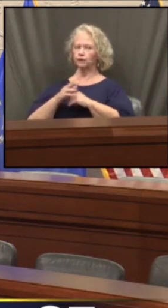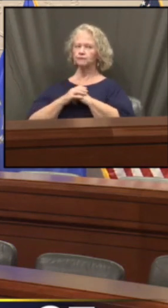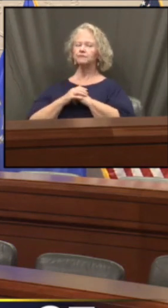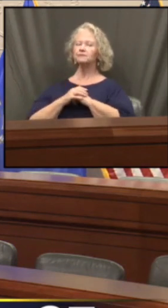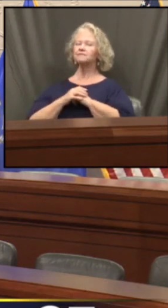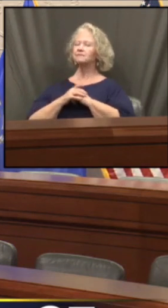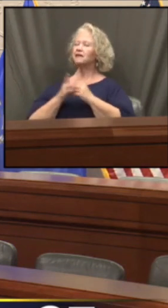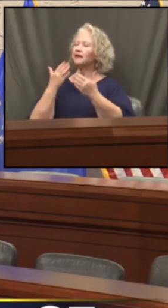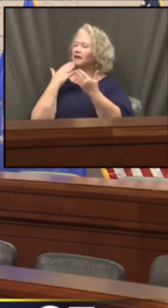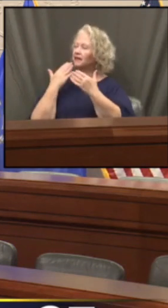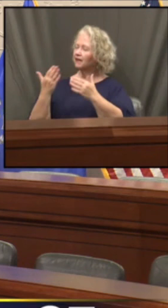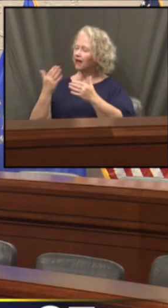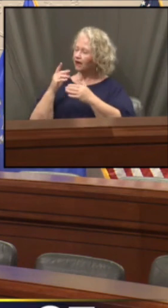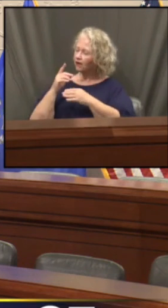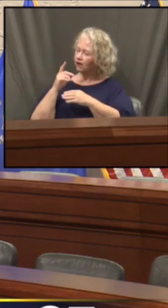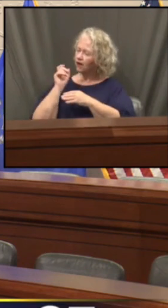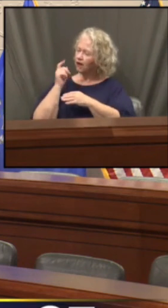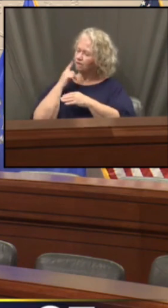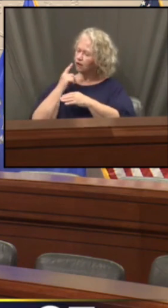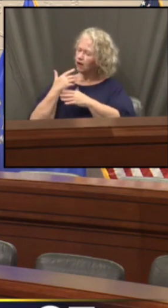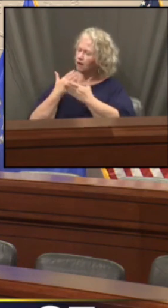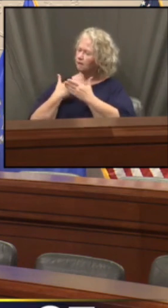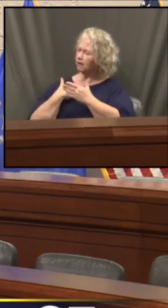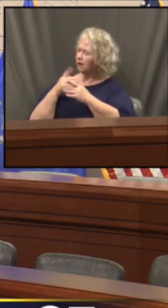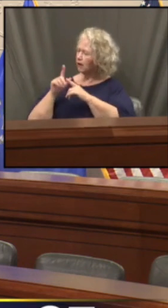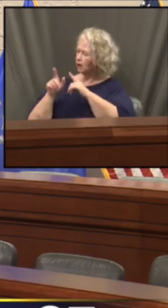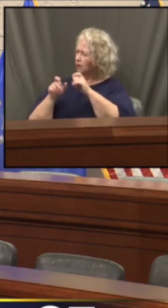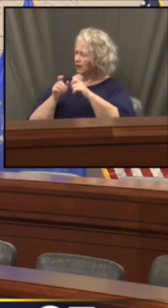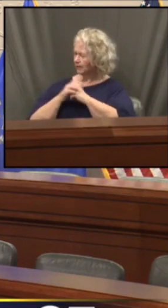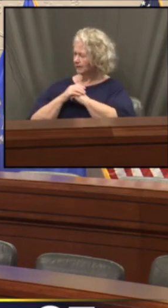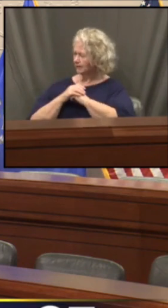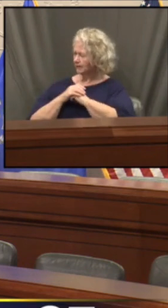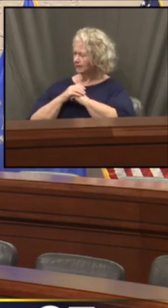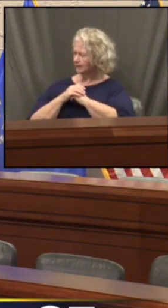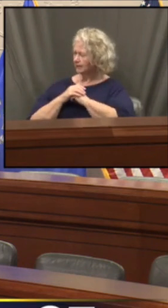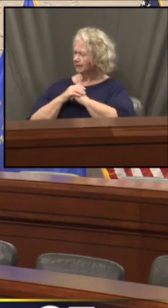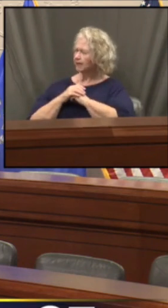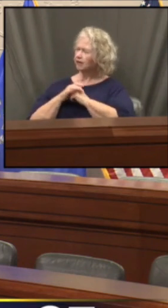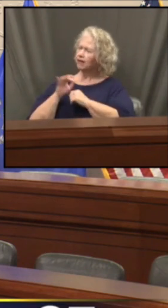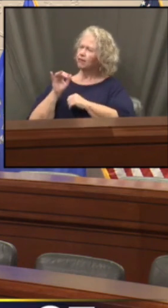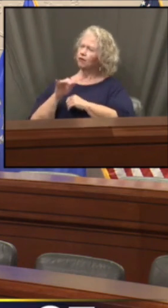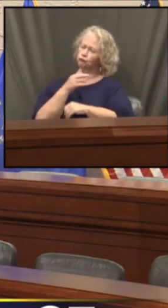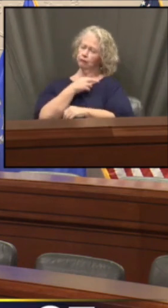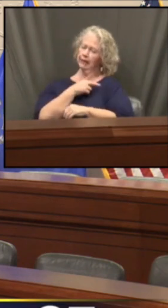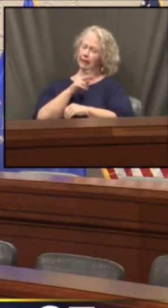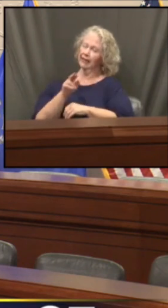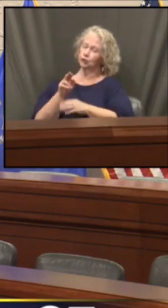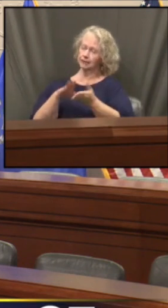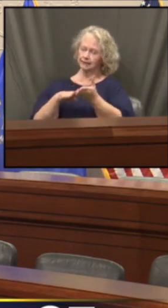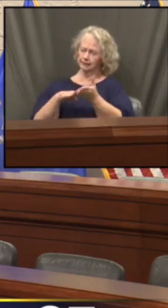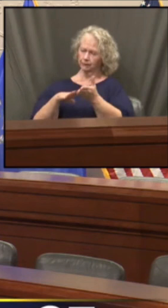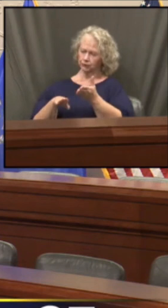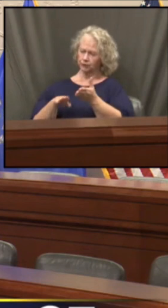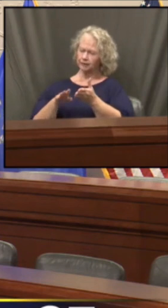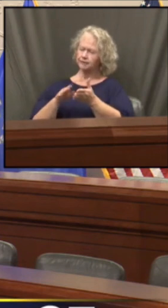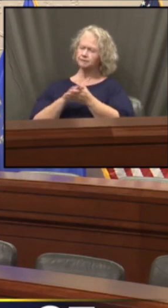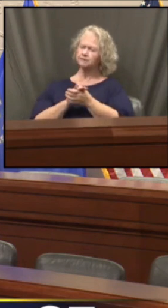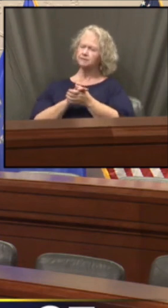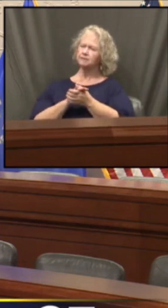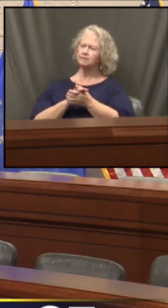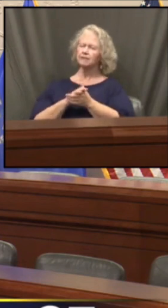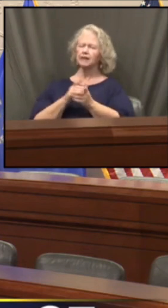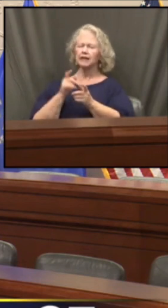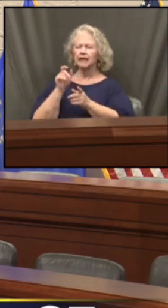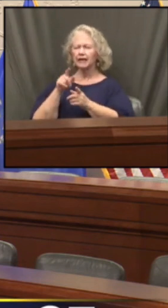Hi, thanks, Max. Governor, I just wanted to follow up about the religious exemption. So, Deirdre Gifford,